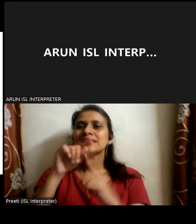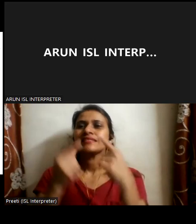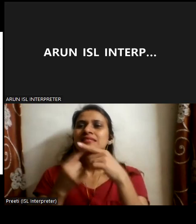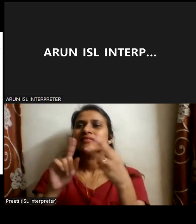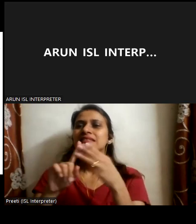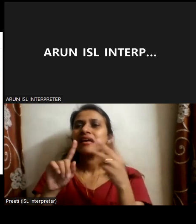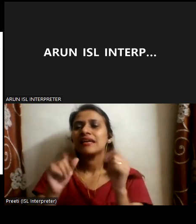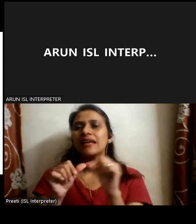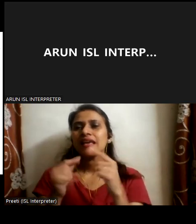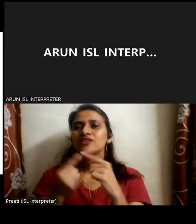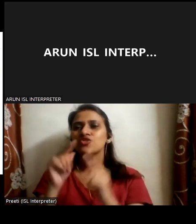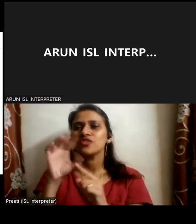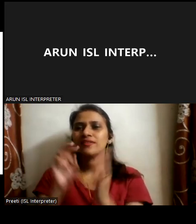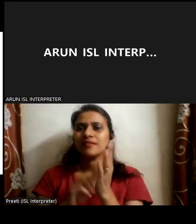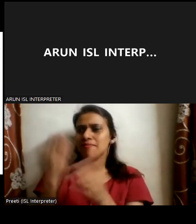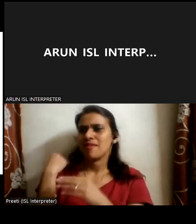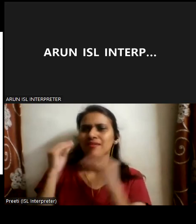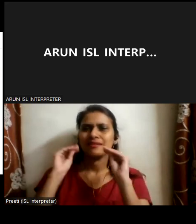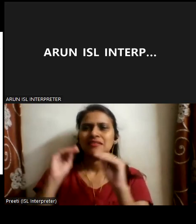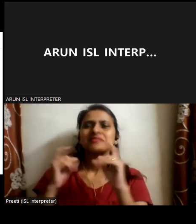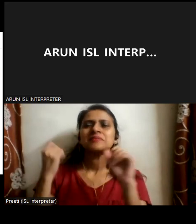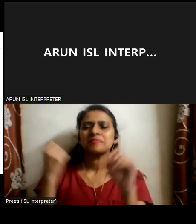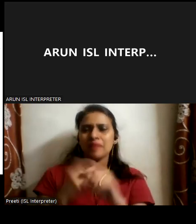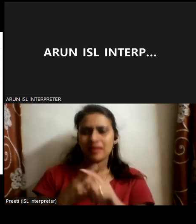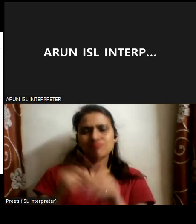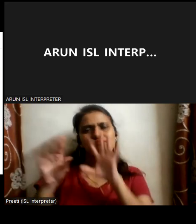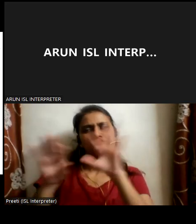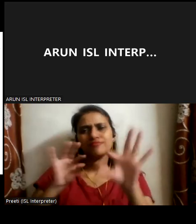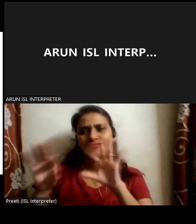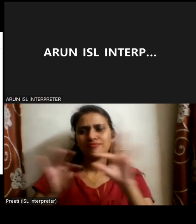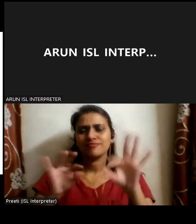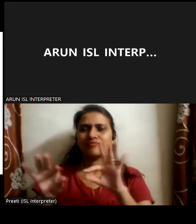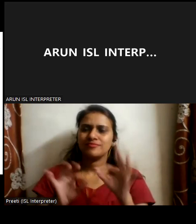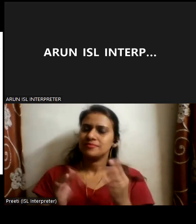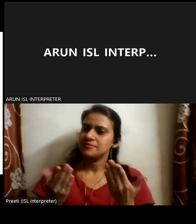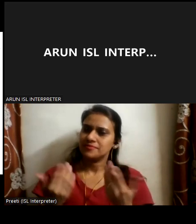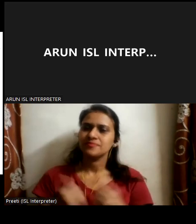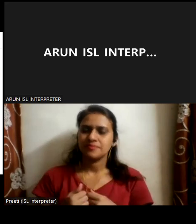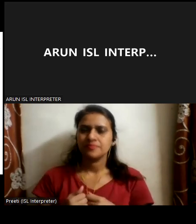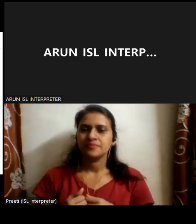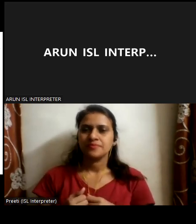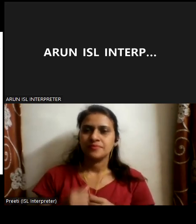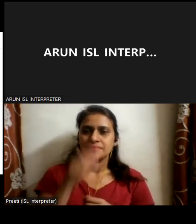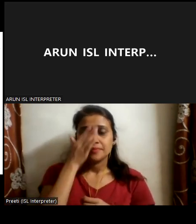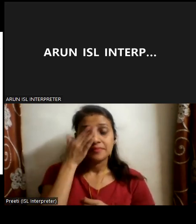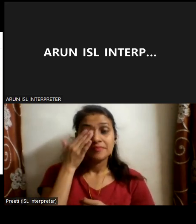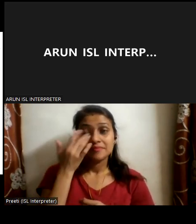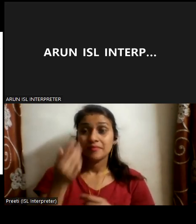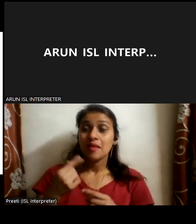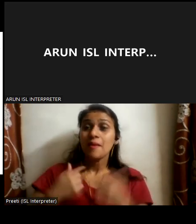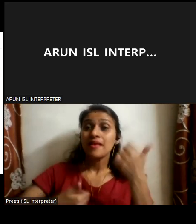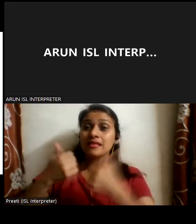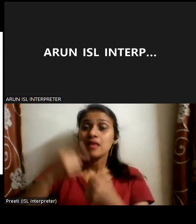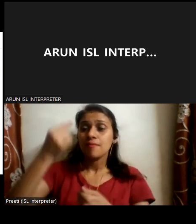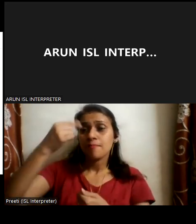been taught to you, it will be, it has to include all of that. It has to, we will share the marking criteria too with you while we are rolling